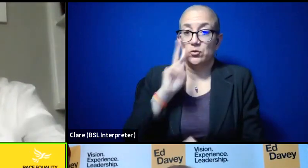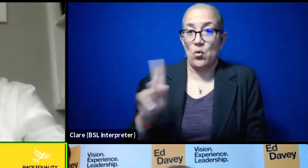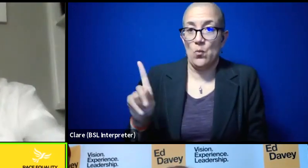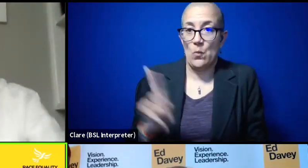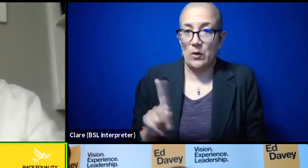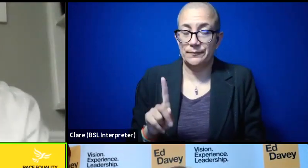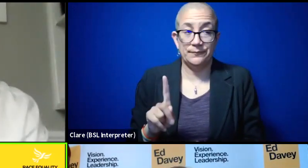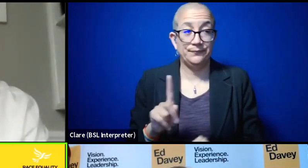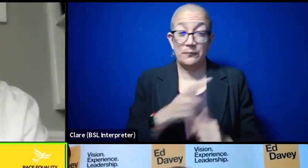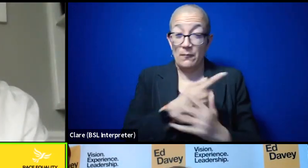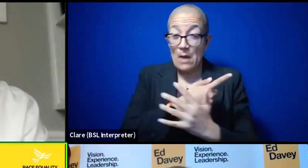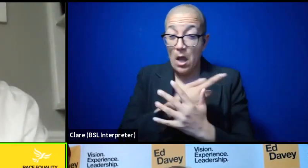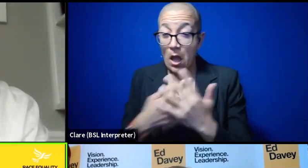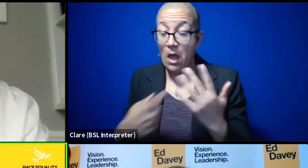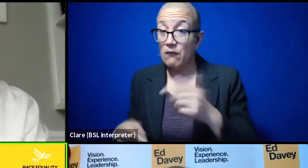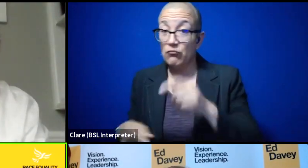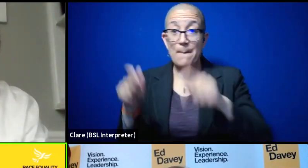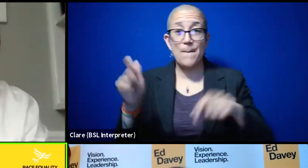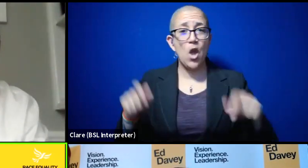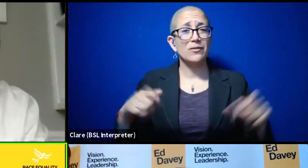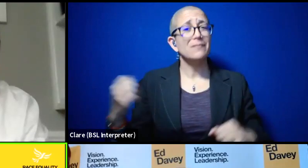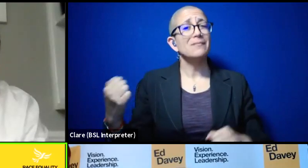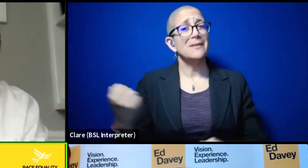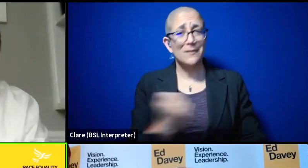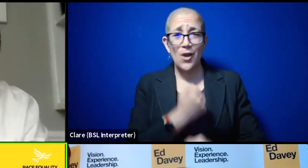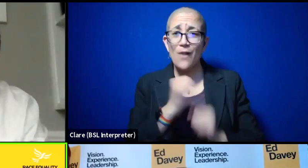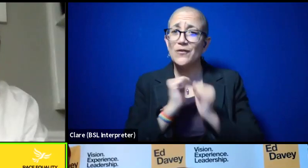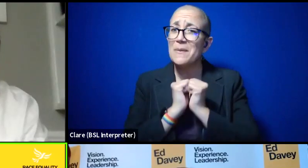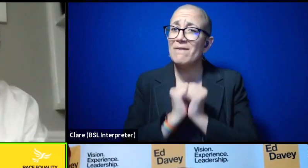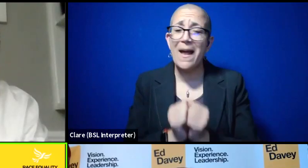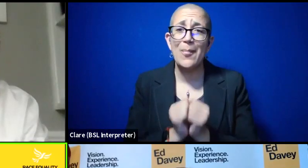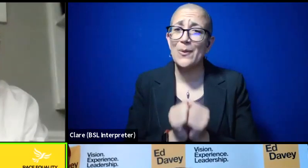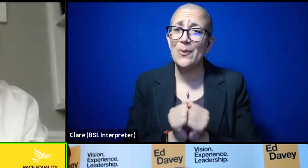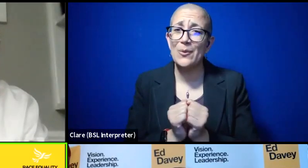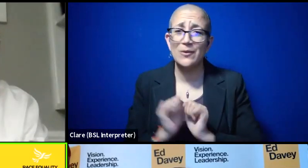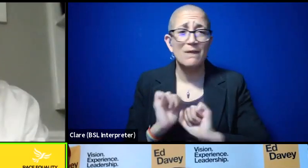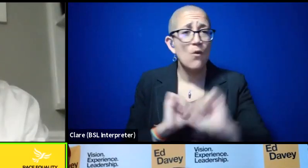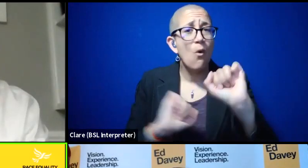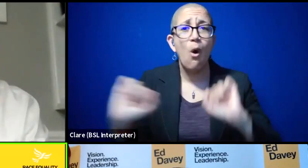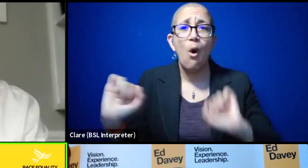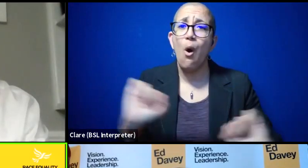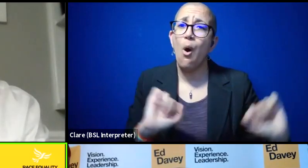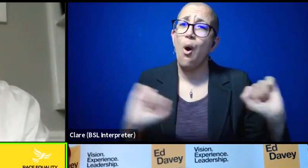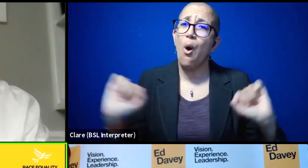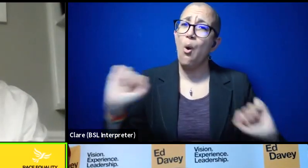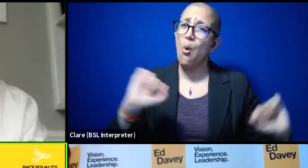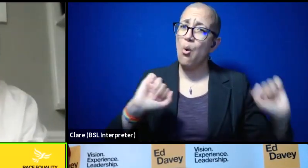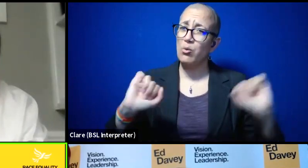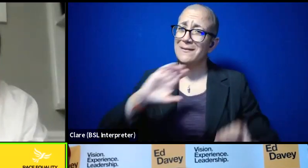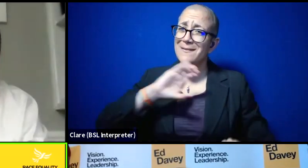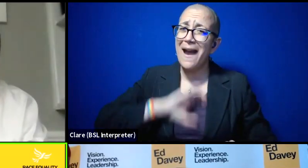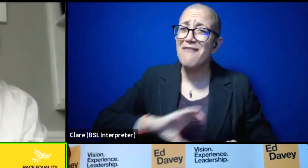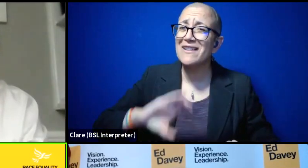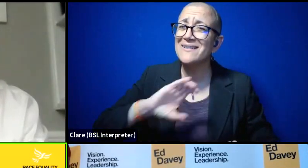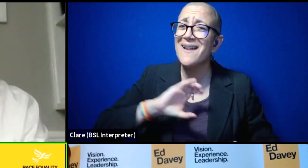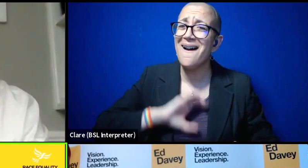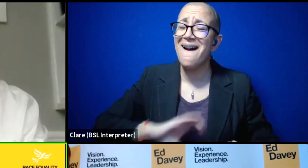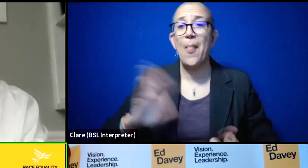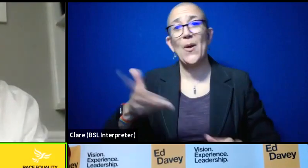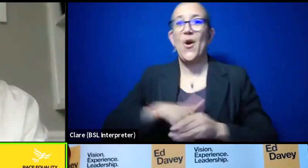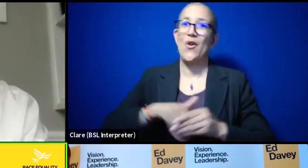every single person deserved to be valued for their own content of their character, to coin a phrase